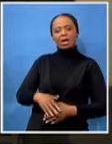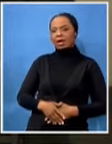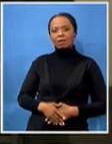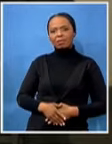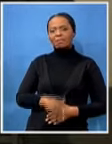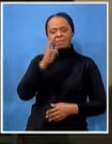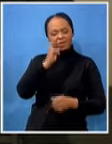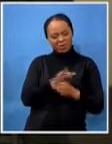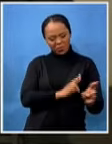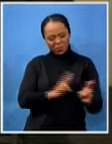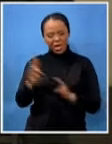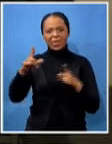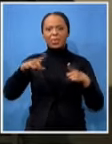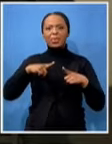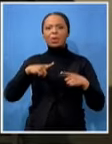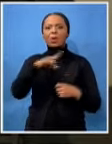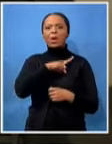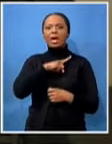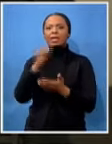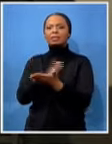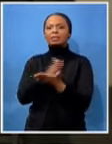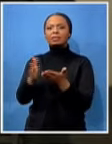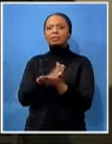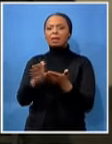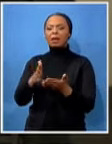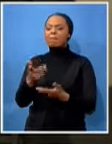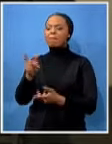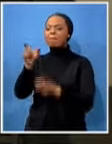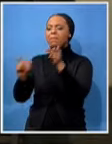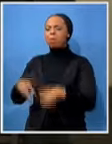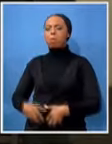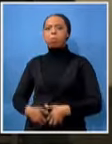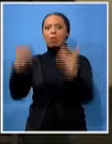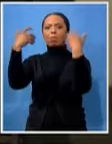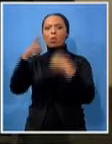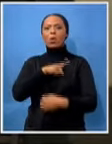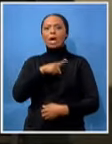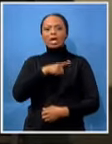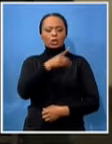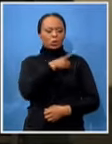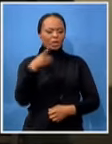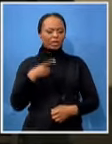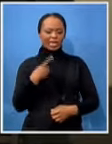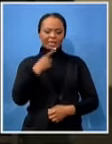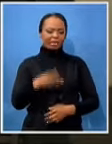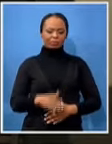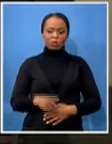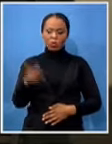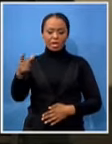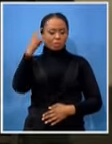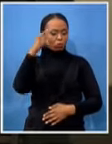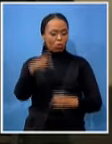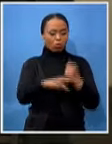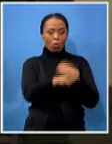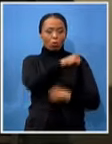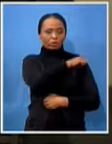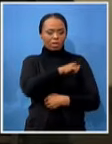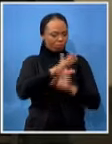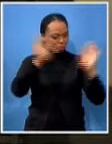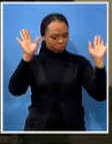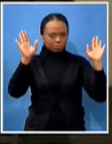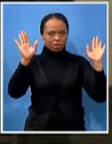doctor's decision. So when the doctors decide that you don't admit the patient, that's it. That patient will not be admitted.